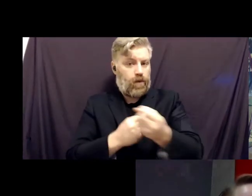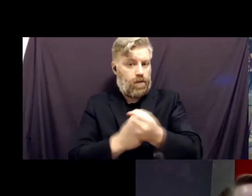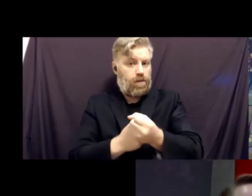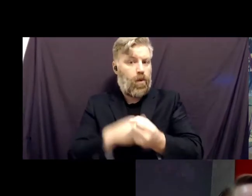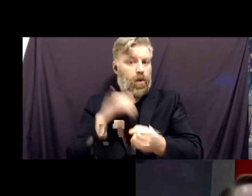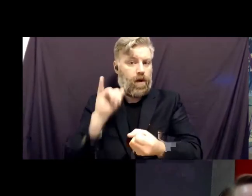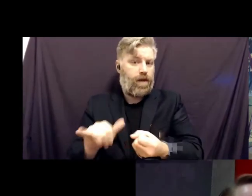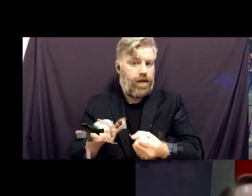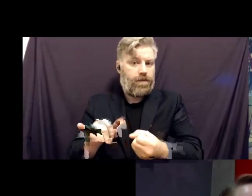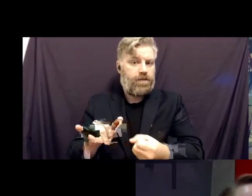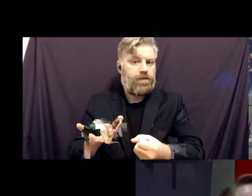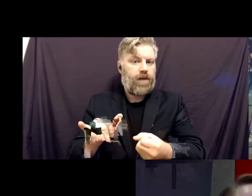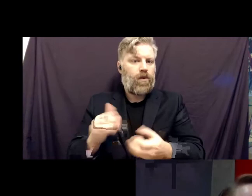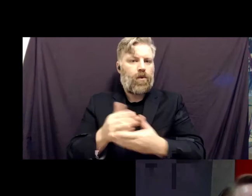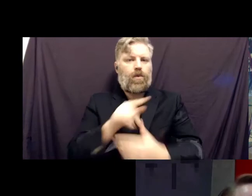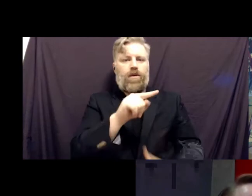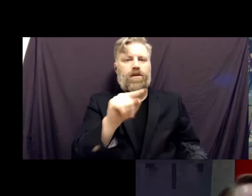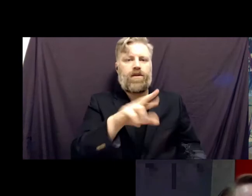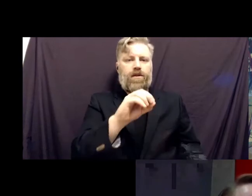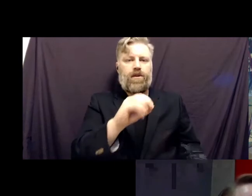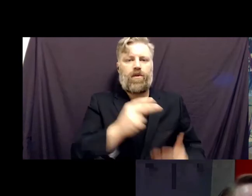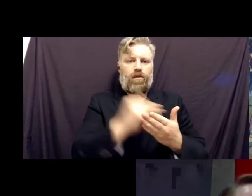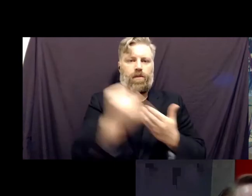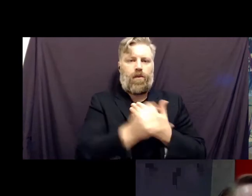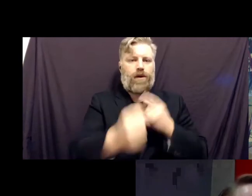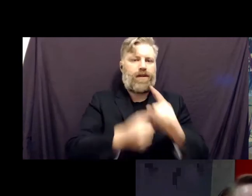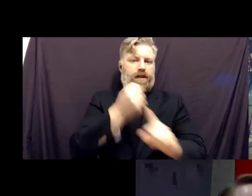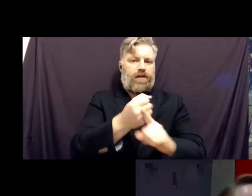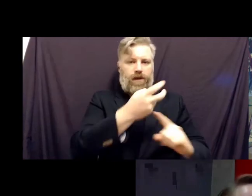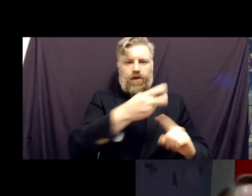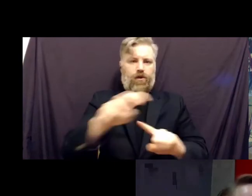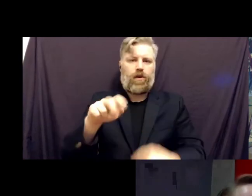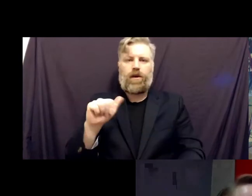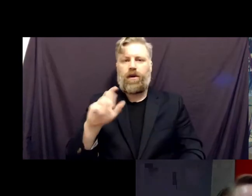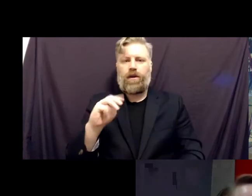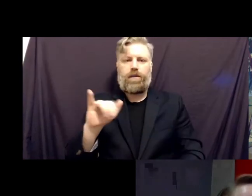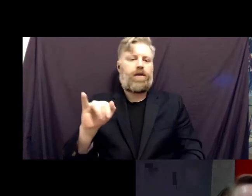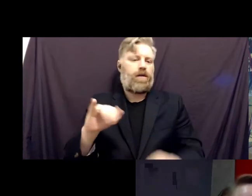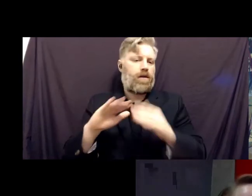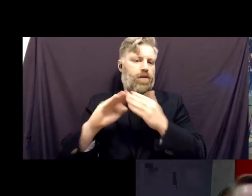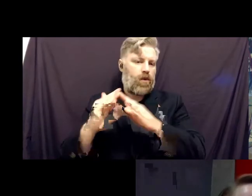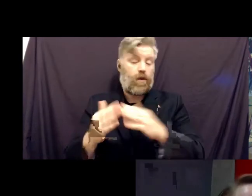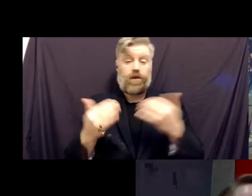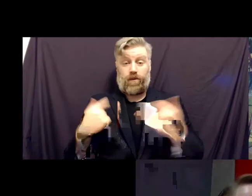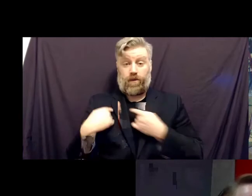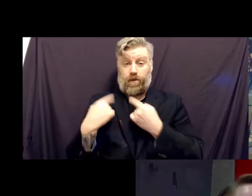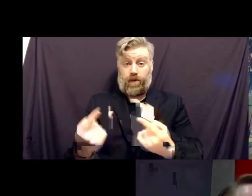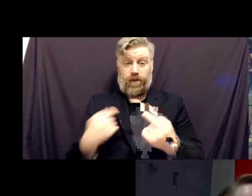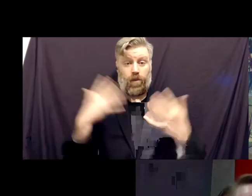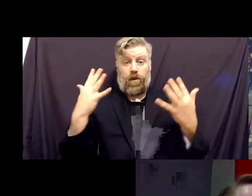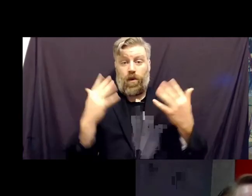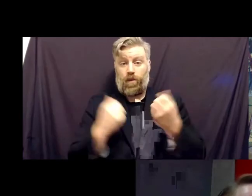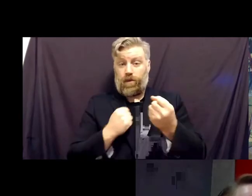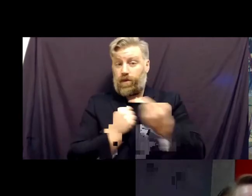the Zero Project Impact Transfer alumni community. To date, we supported already